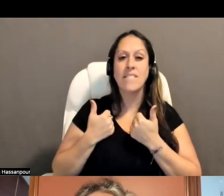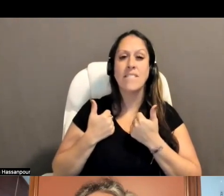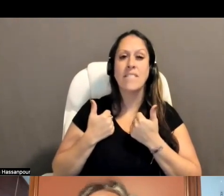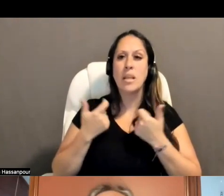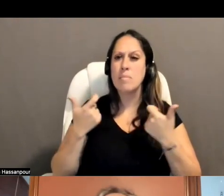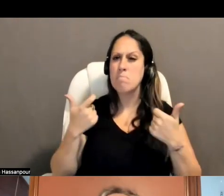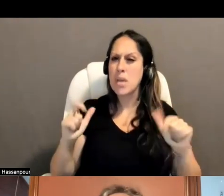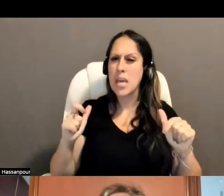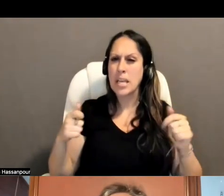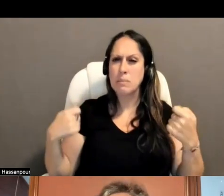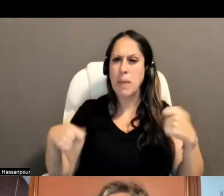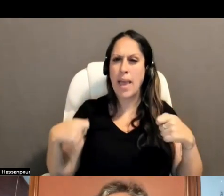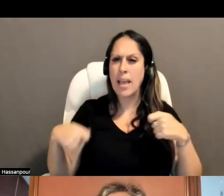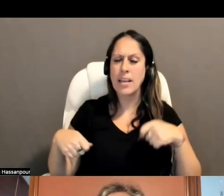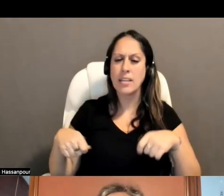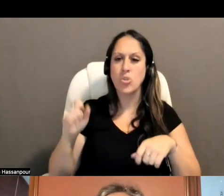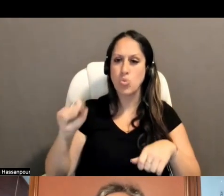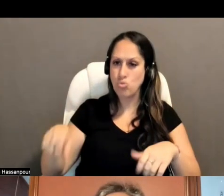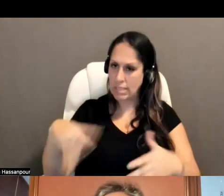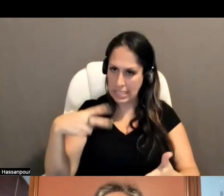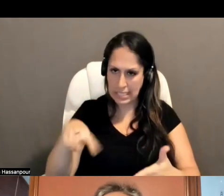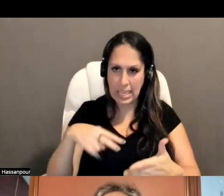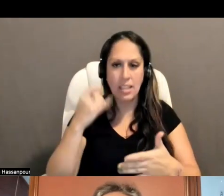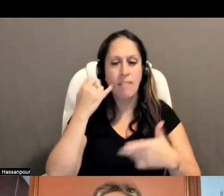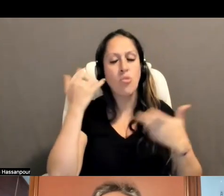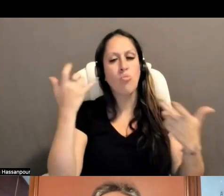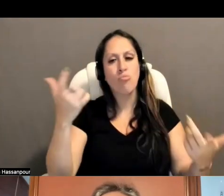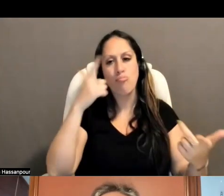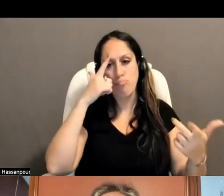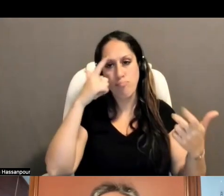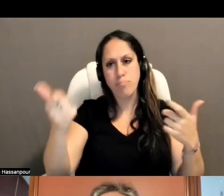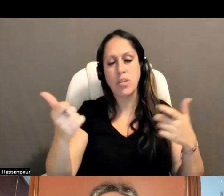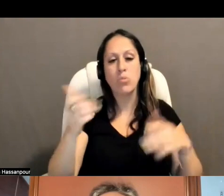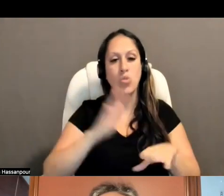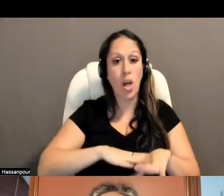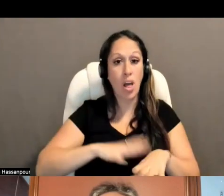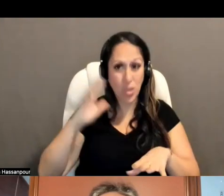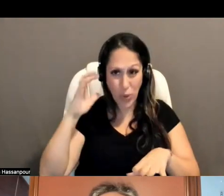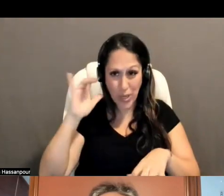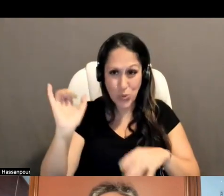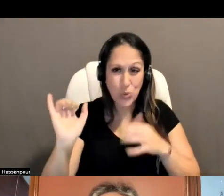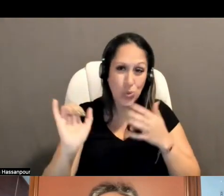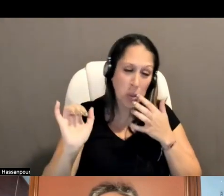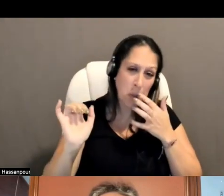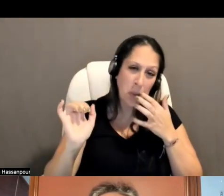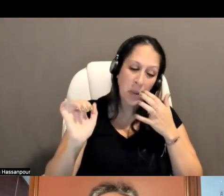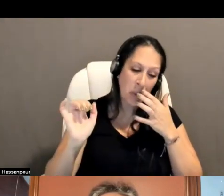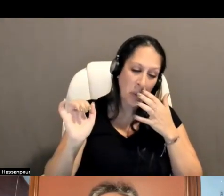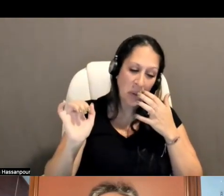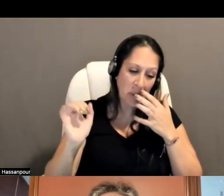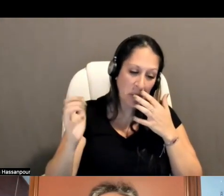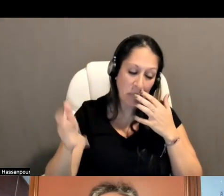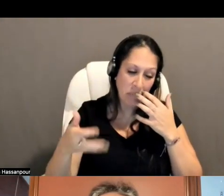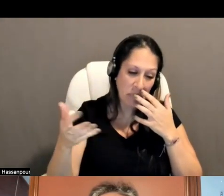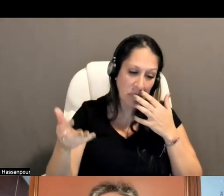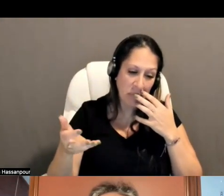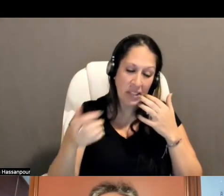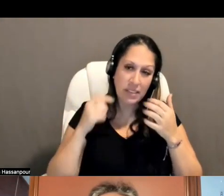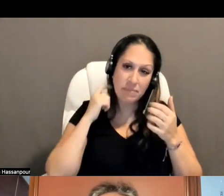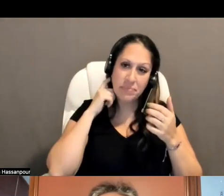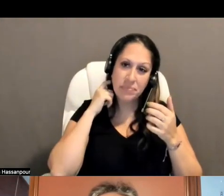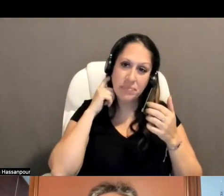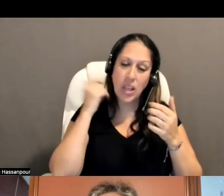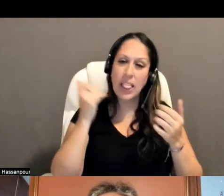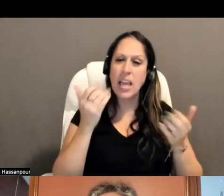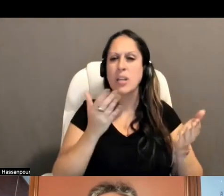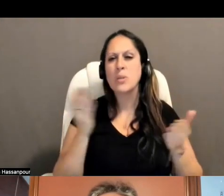big band, which you could dance to if you wanted to. And it was on the radio. So, it was like